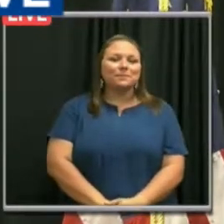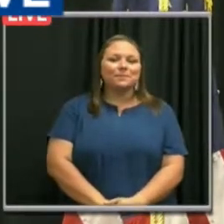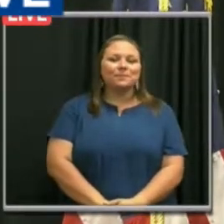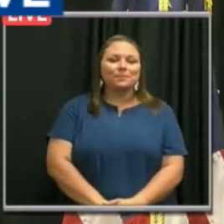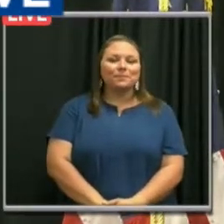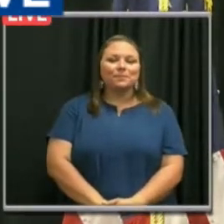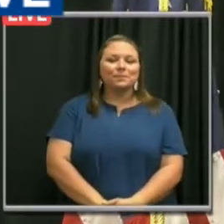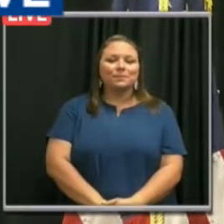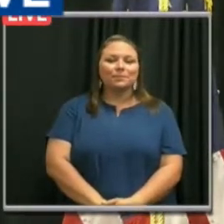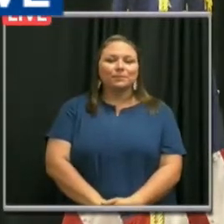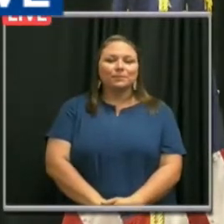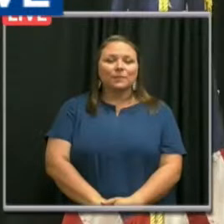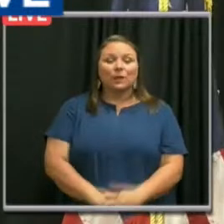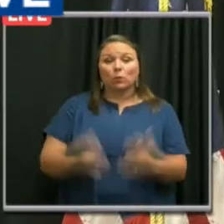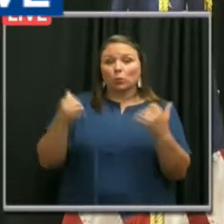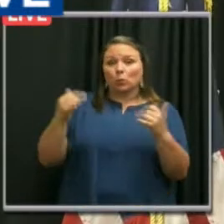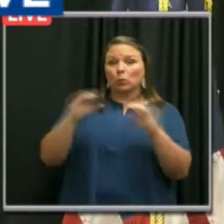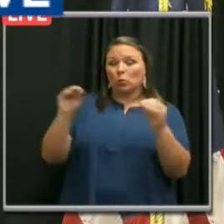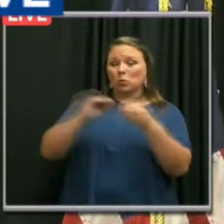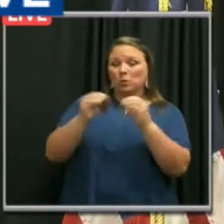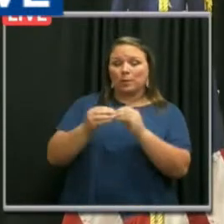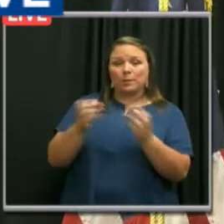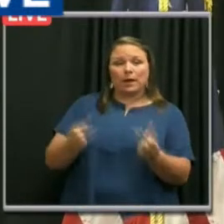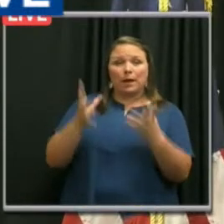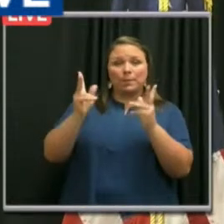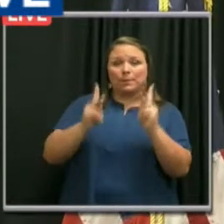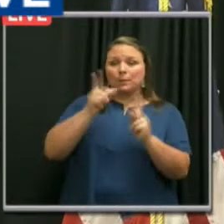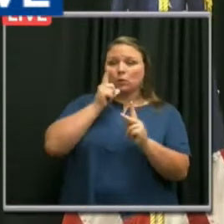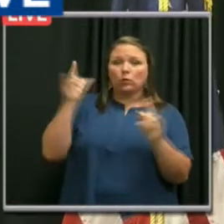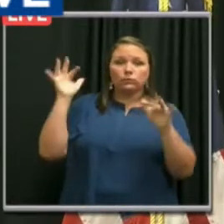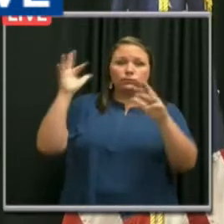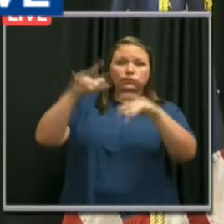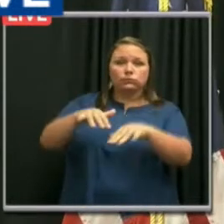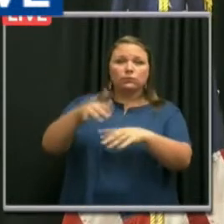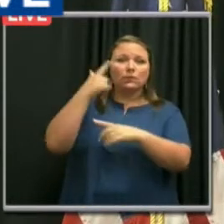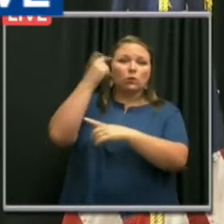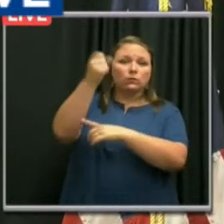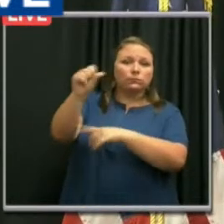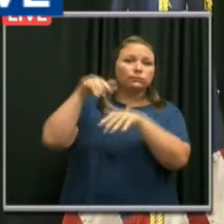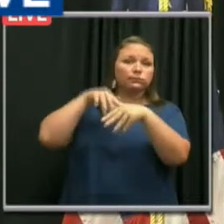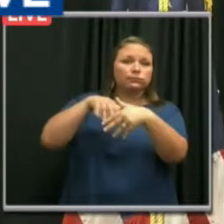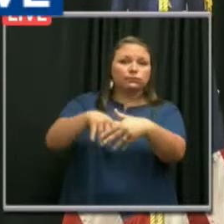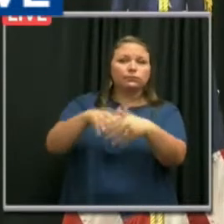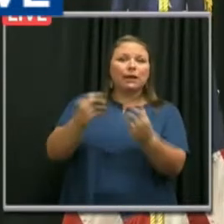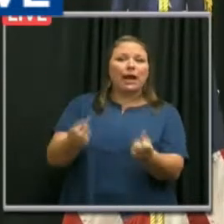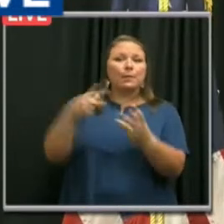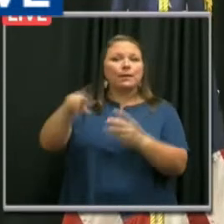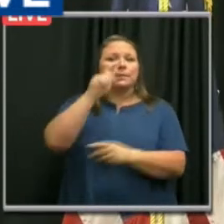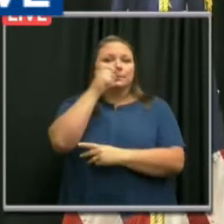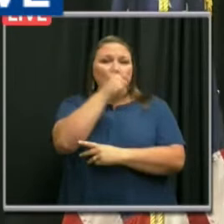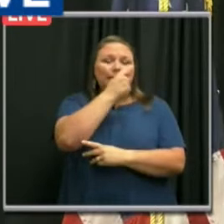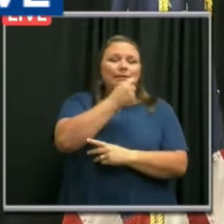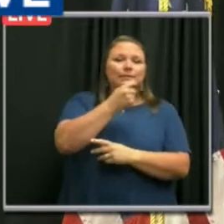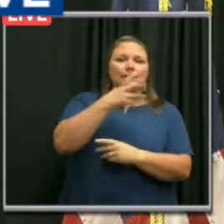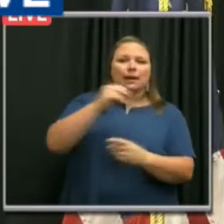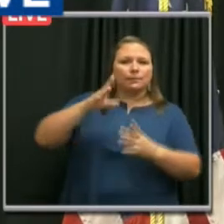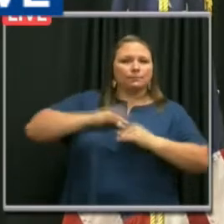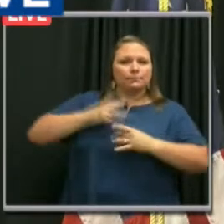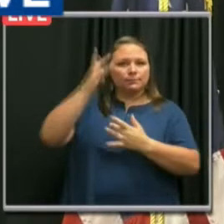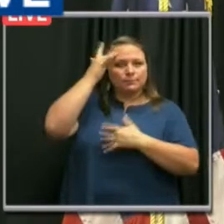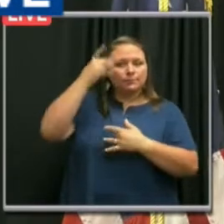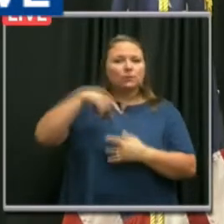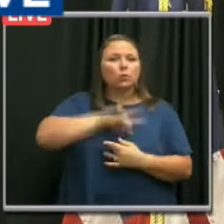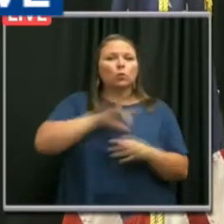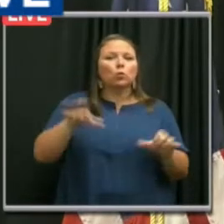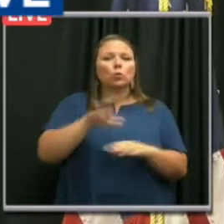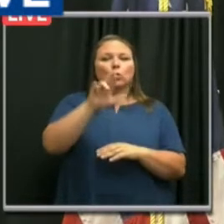We don't have the data yet as to how many of the protesters that have been screened are tested positive. We have been taking